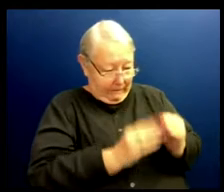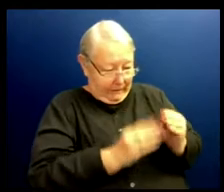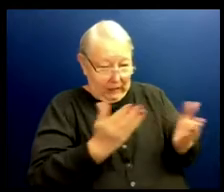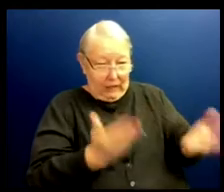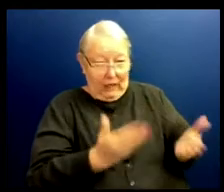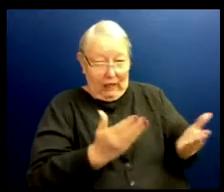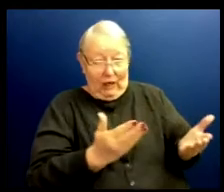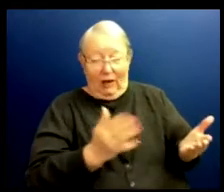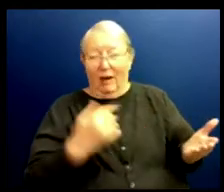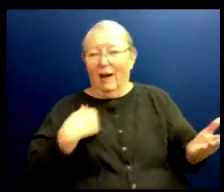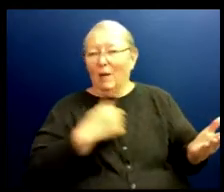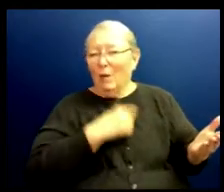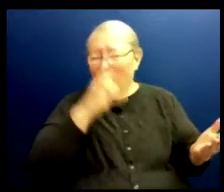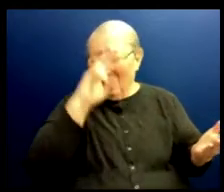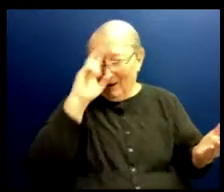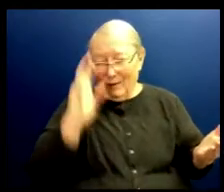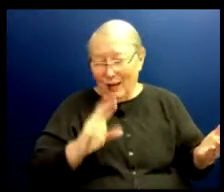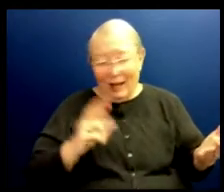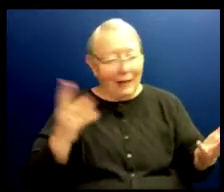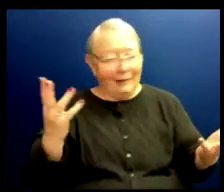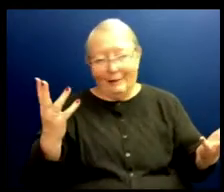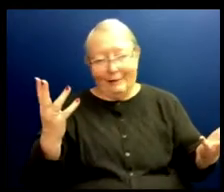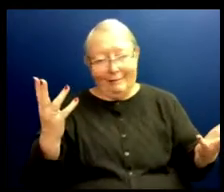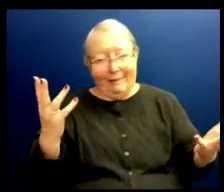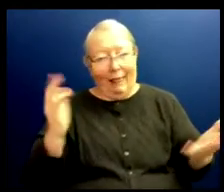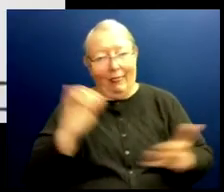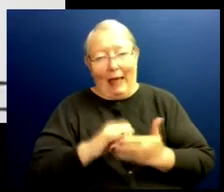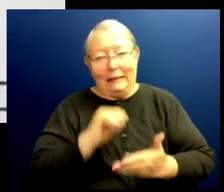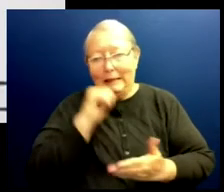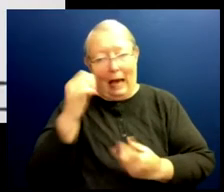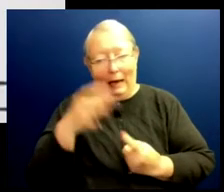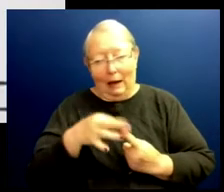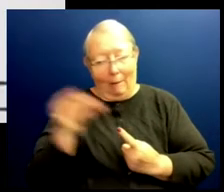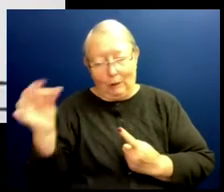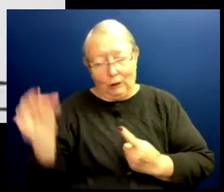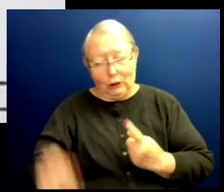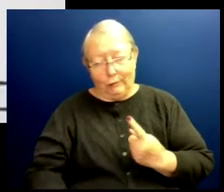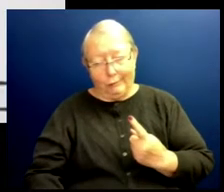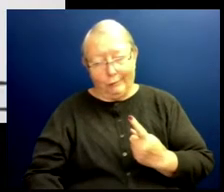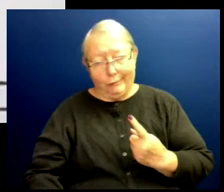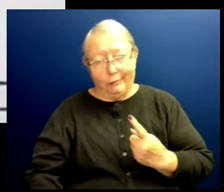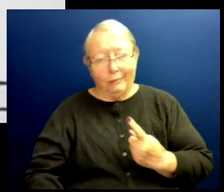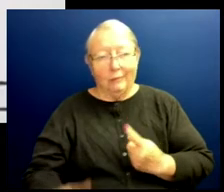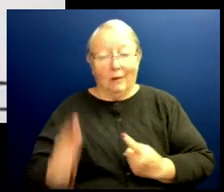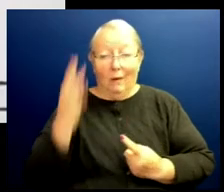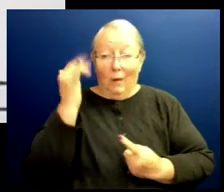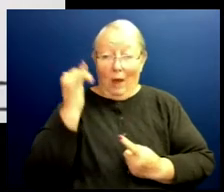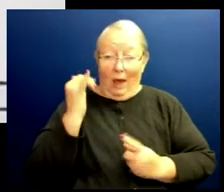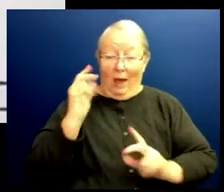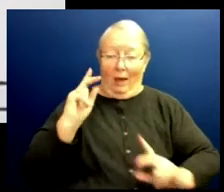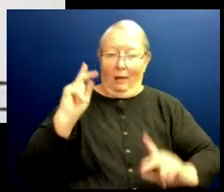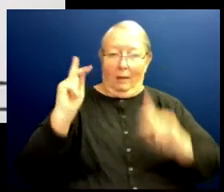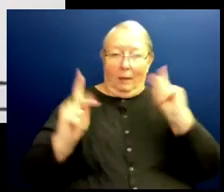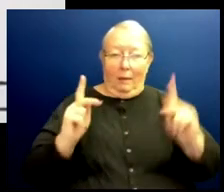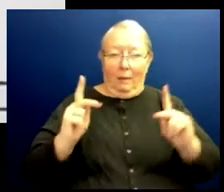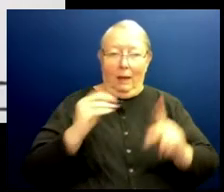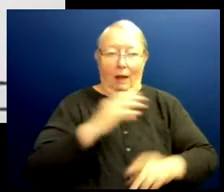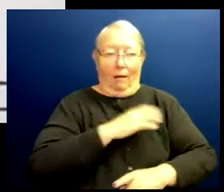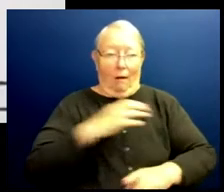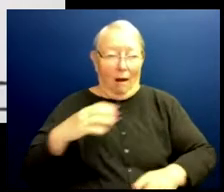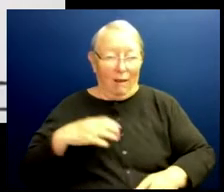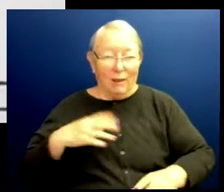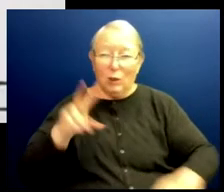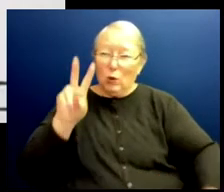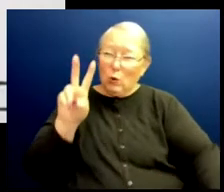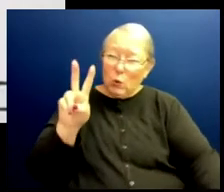was no op because the public and congressional reaction to a $2 billion